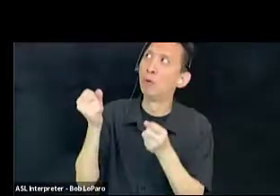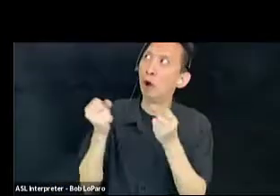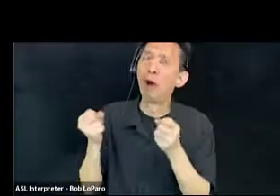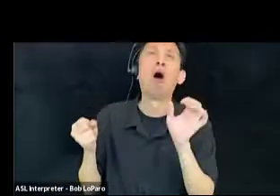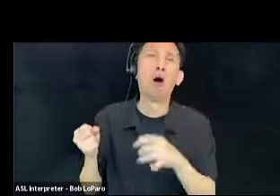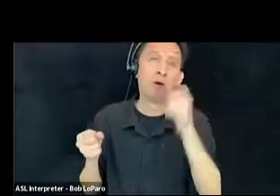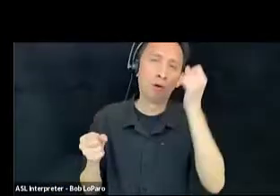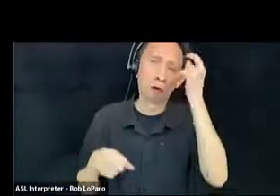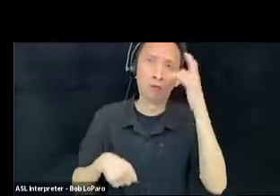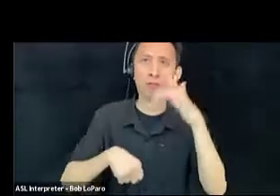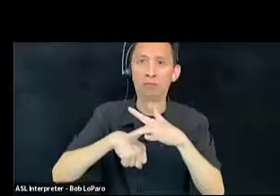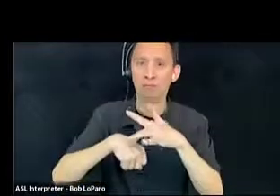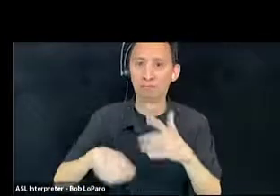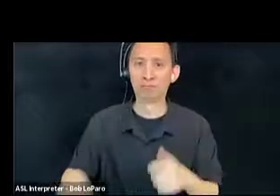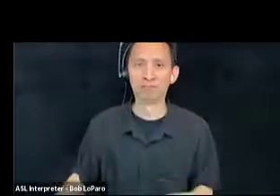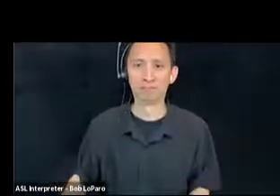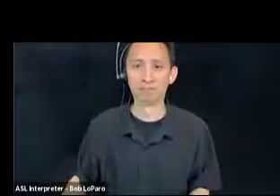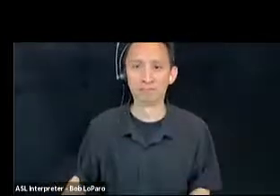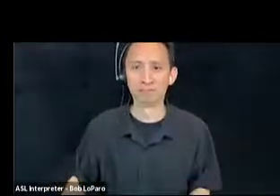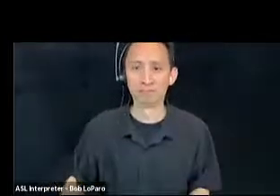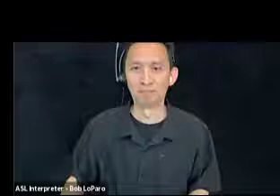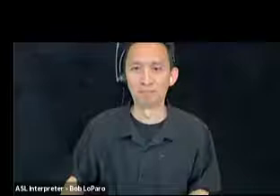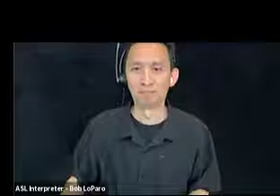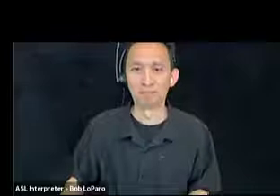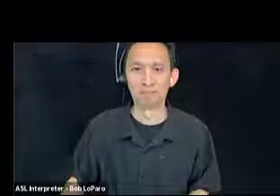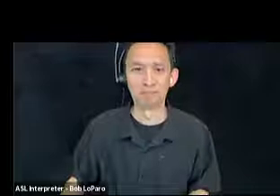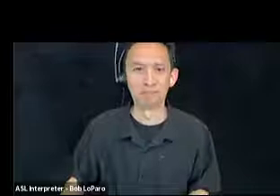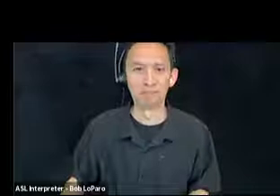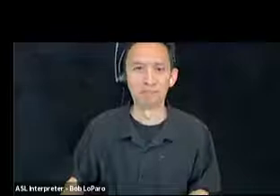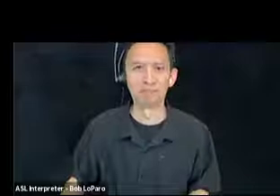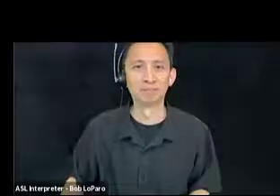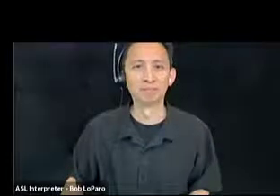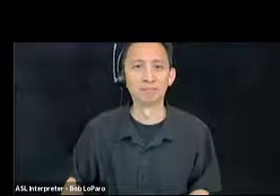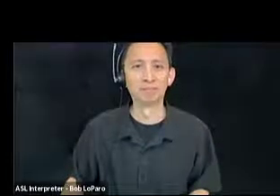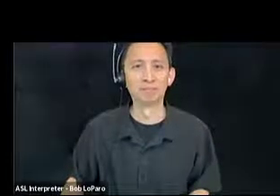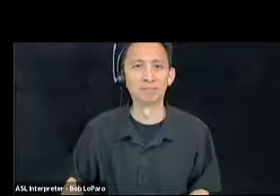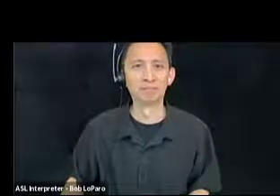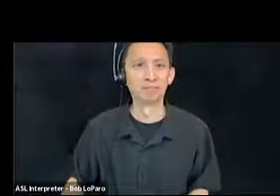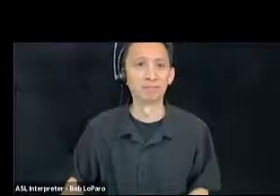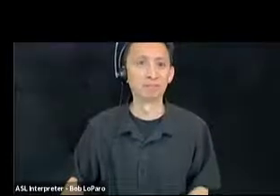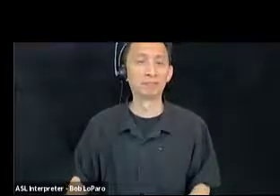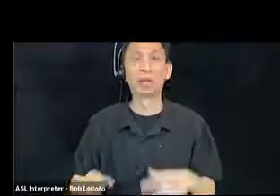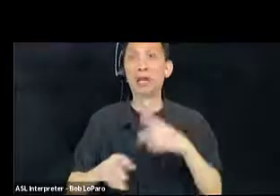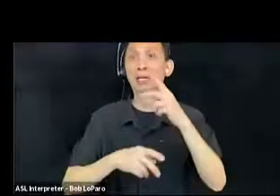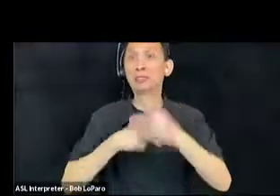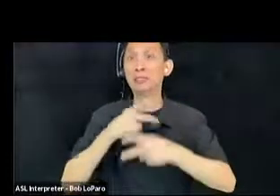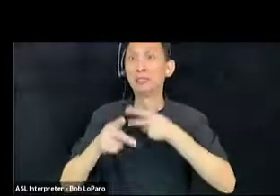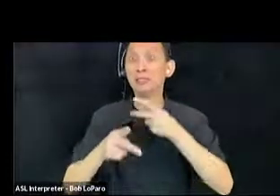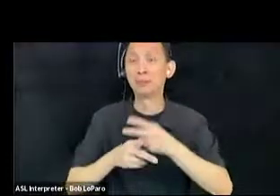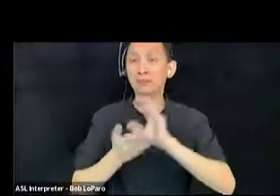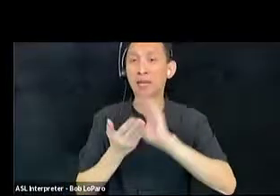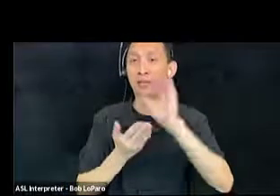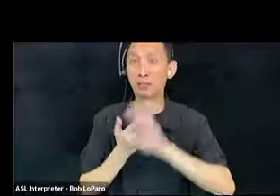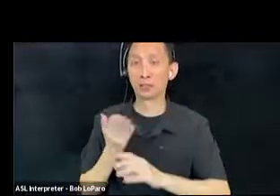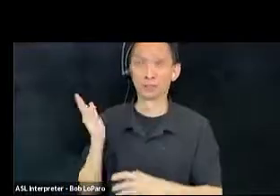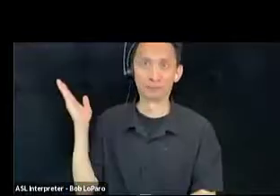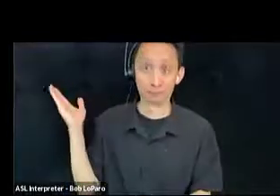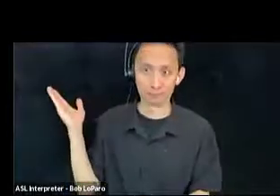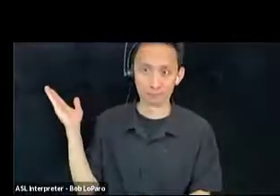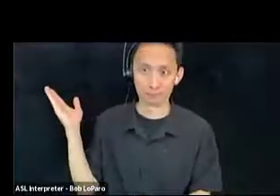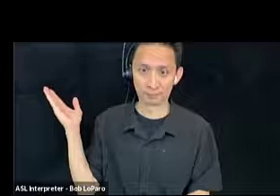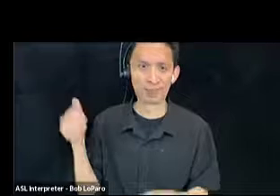So now we're going to get a little bit more into types of calendars. So the first type of calendar and it's in the calendars book is an anticipation